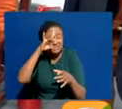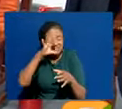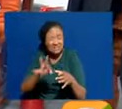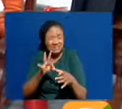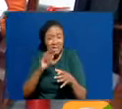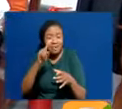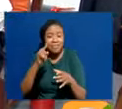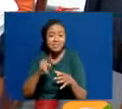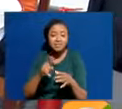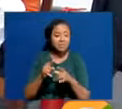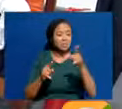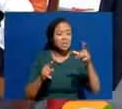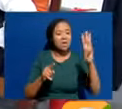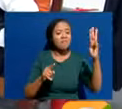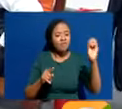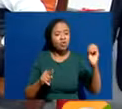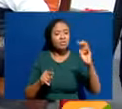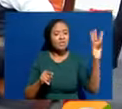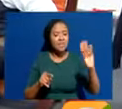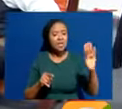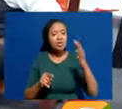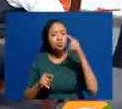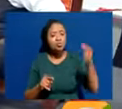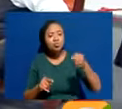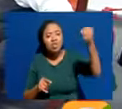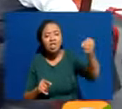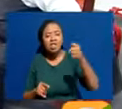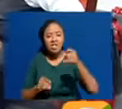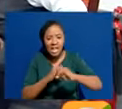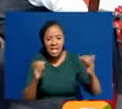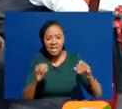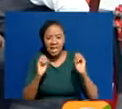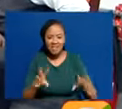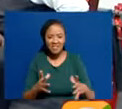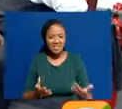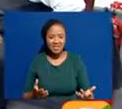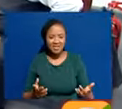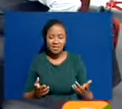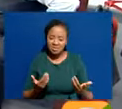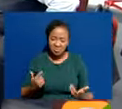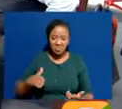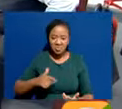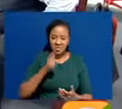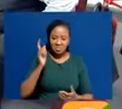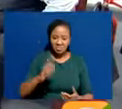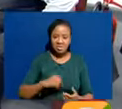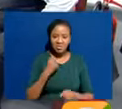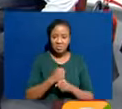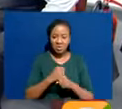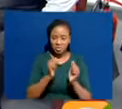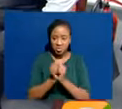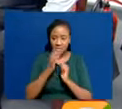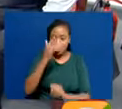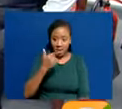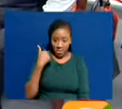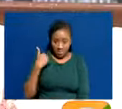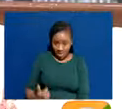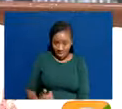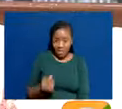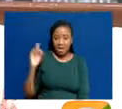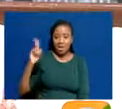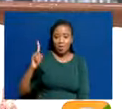billion. Because we don't own our capital. We must find, and that's why we used to say, I am Nairobi. We must own our